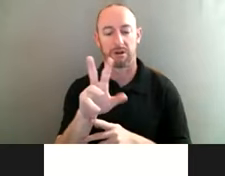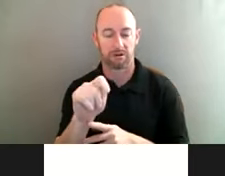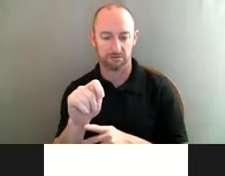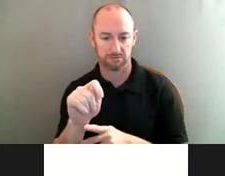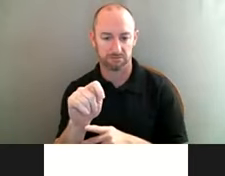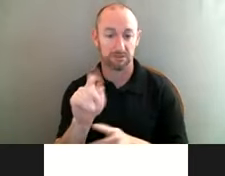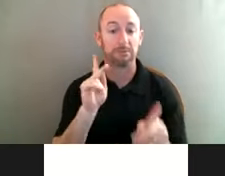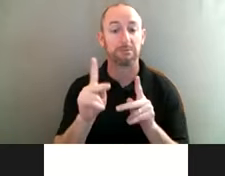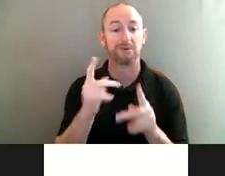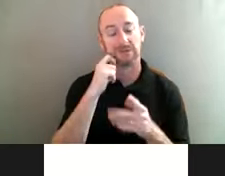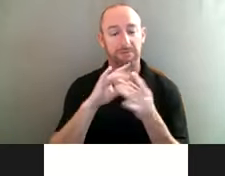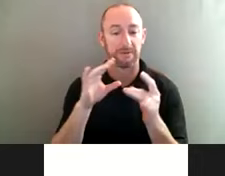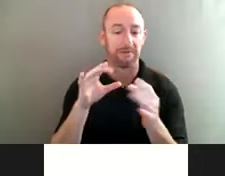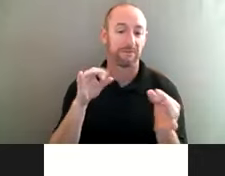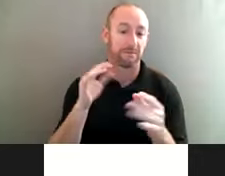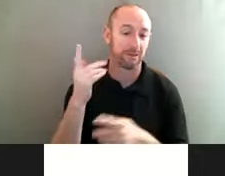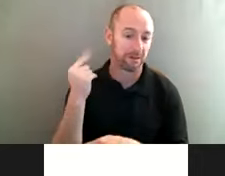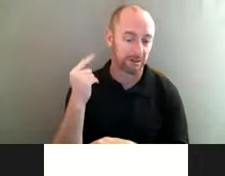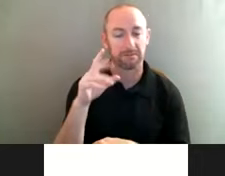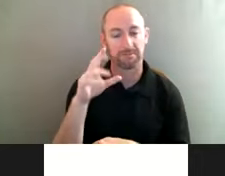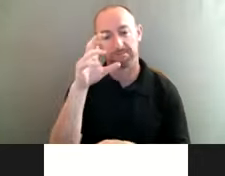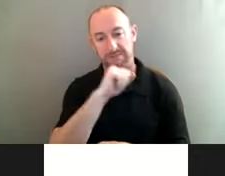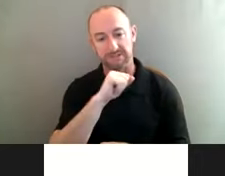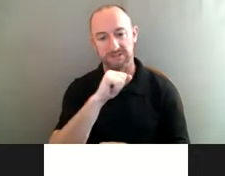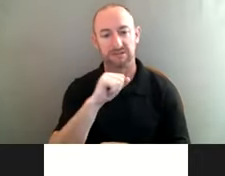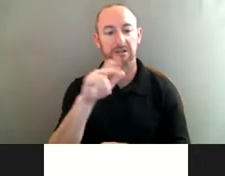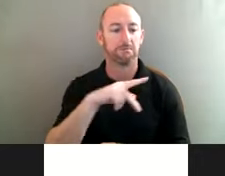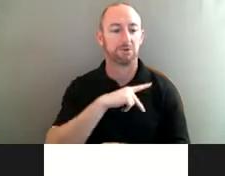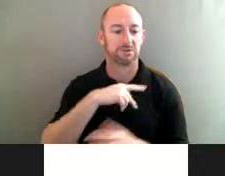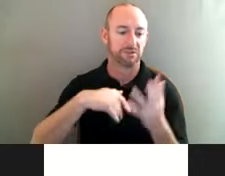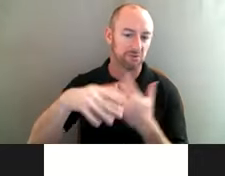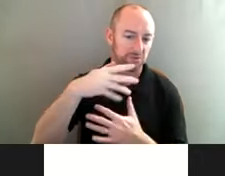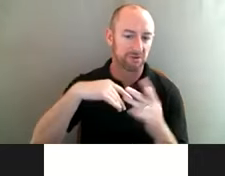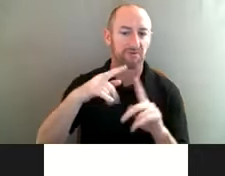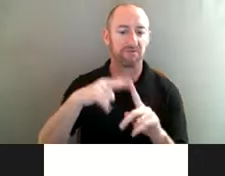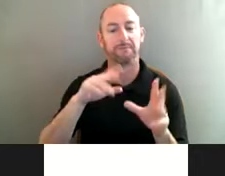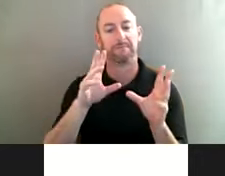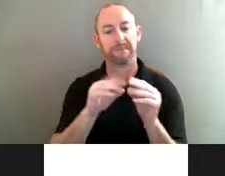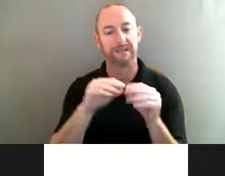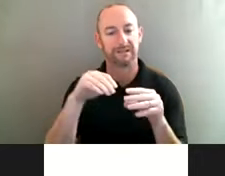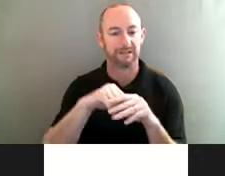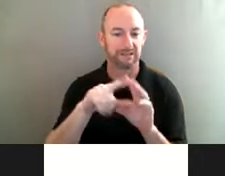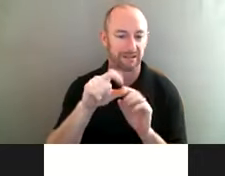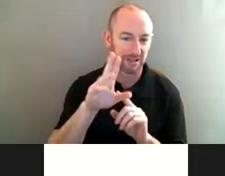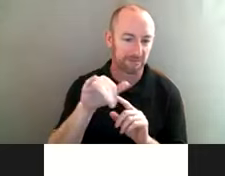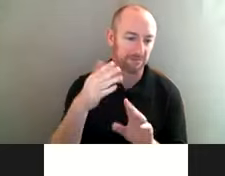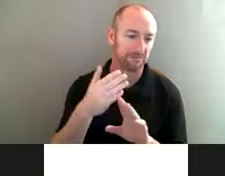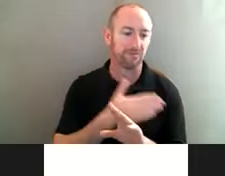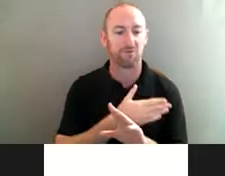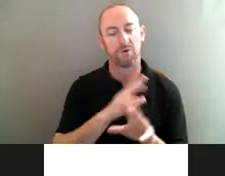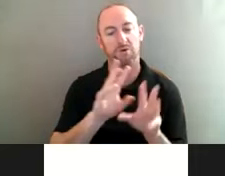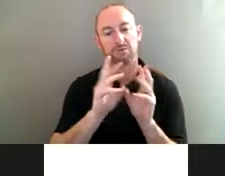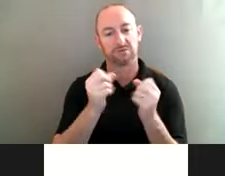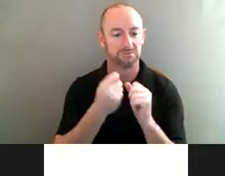things people mentioned as feedback last year is they missed the personal interaction from meeting in the lobby before the seminar to coffee